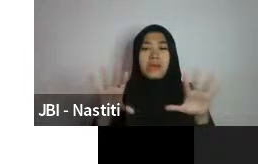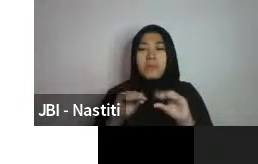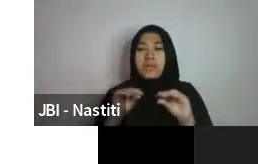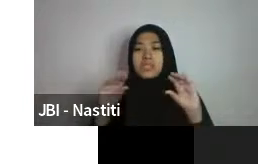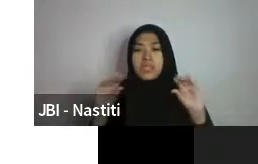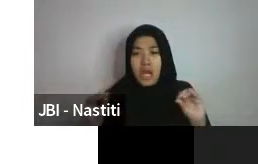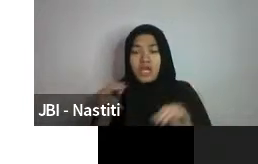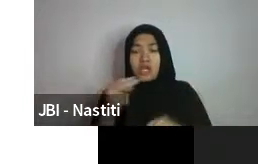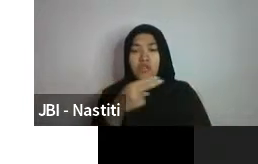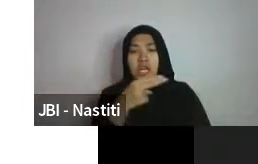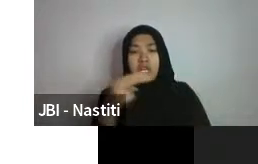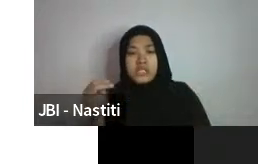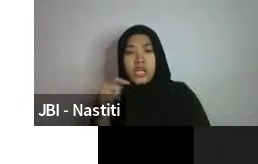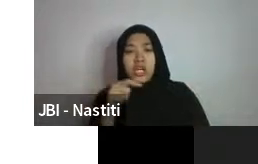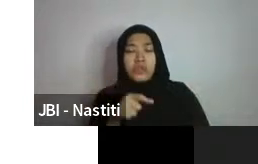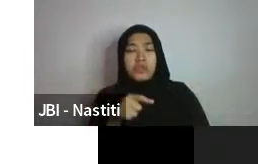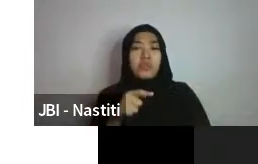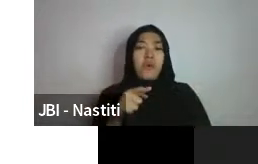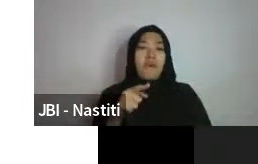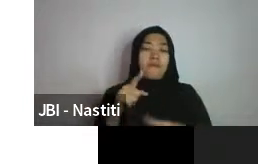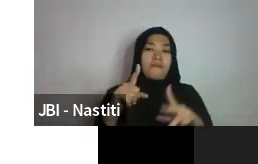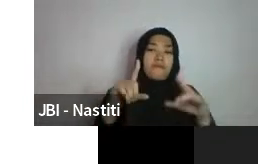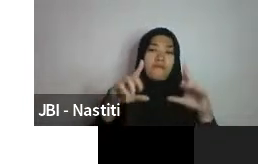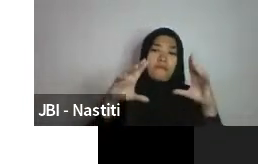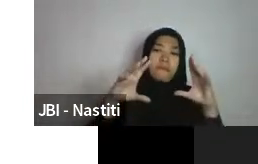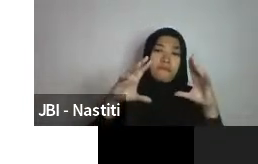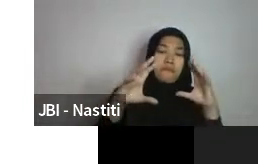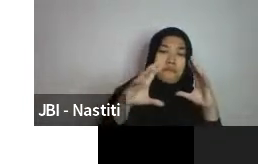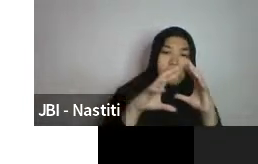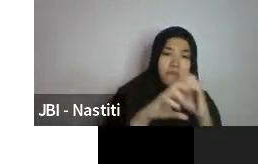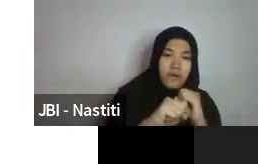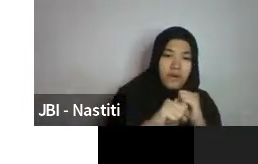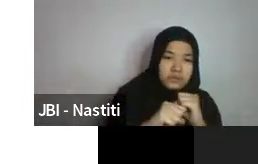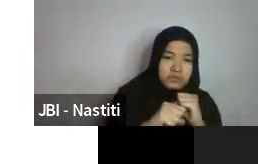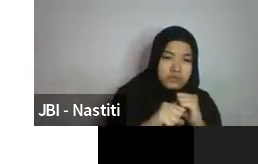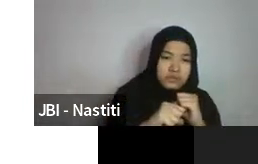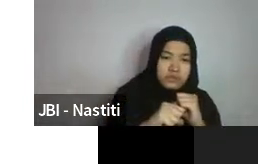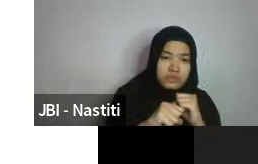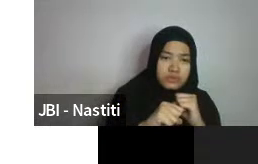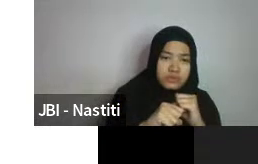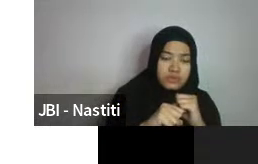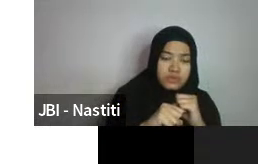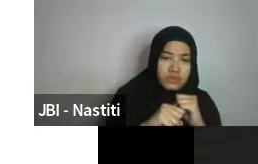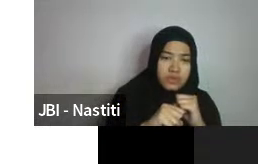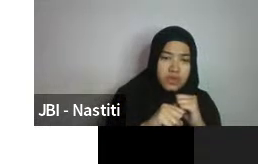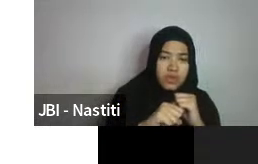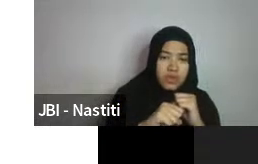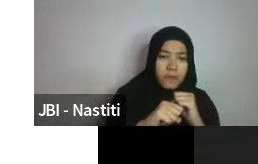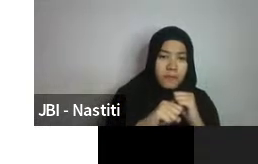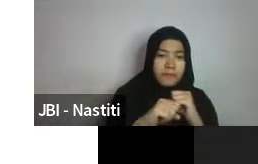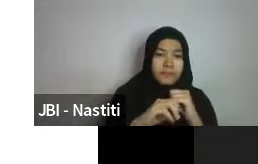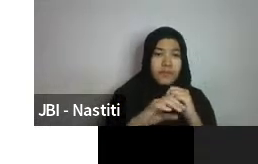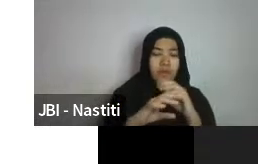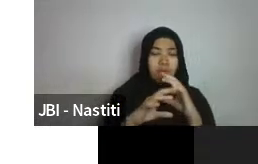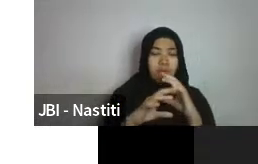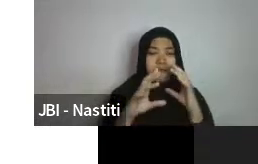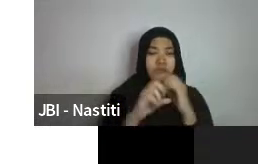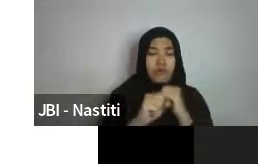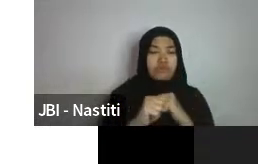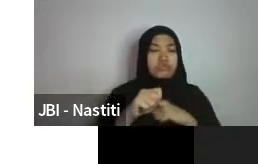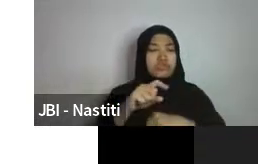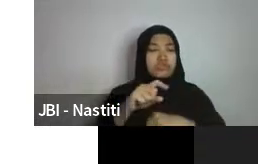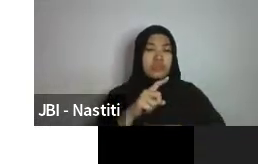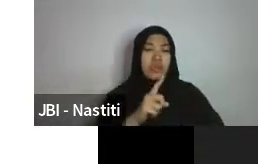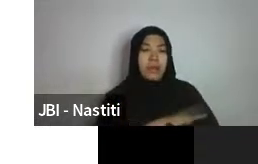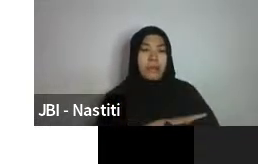the diagnosis. It's very important to move beyond that medical model that says we diagnose this and this specific disorder, we give this kind of